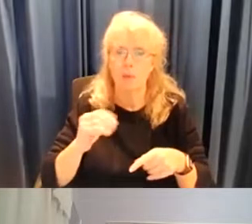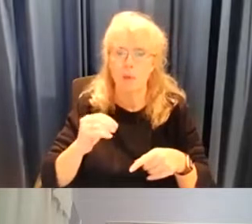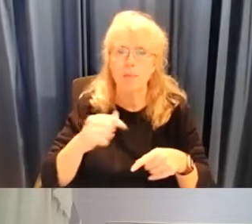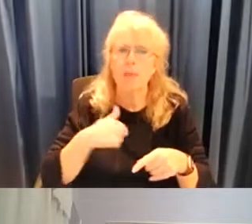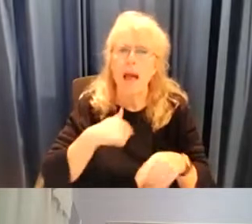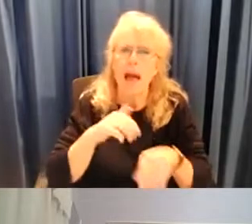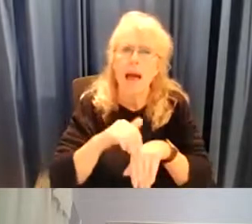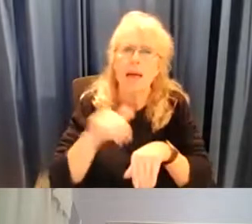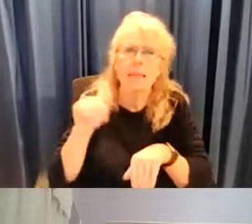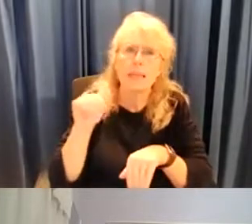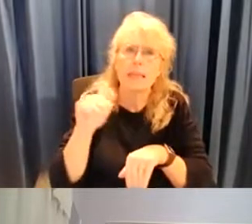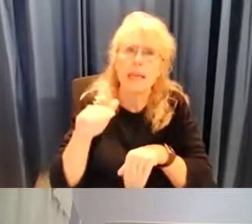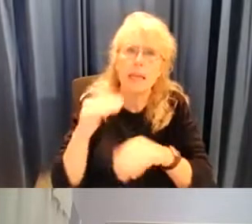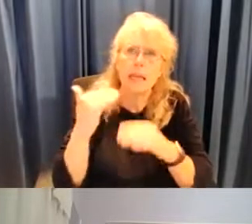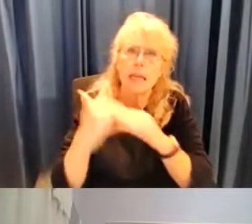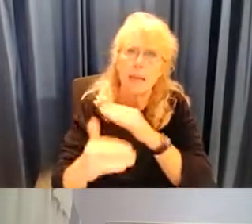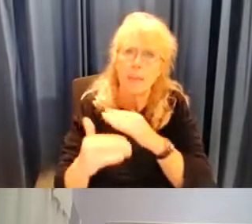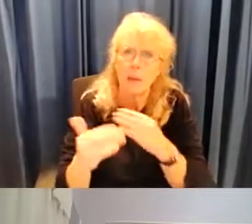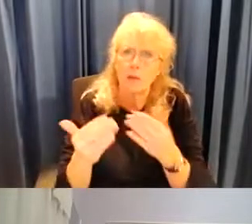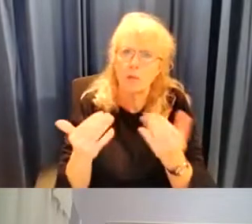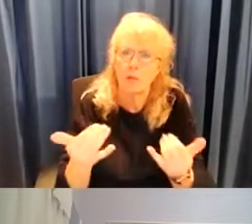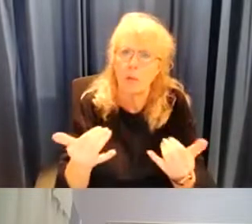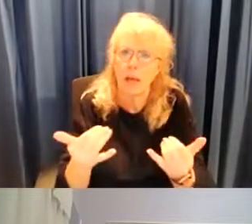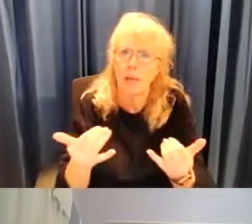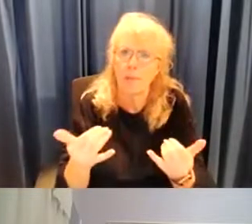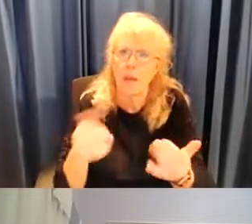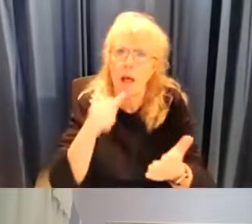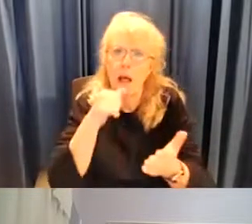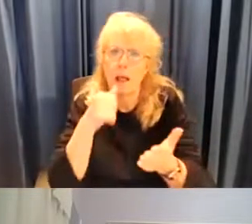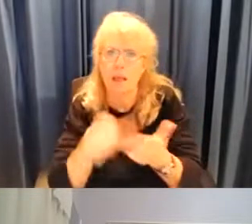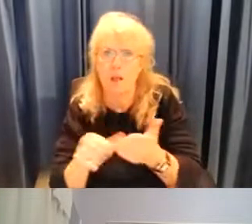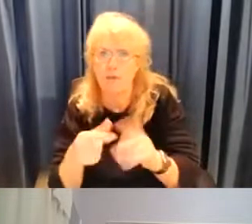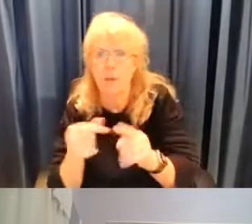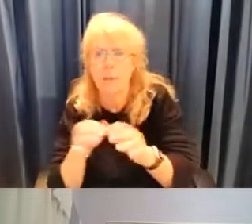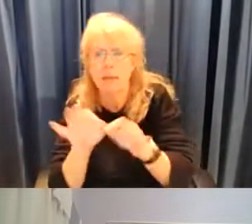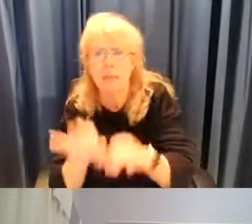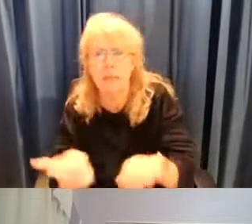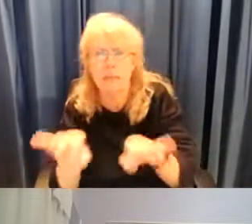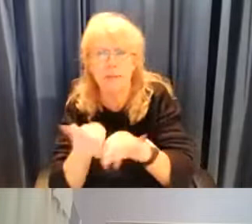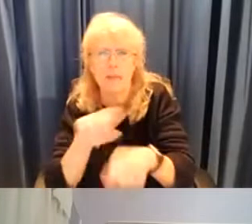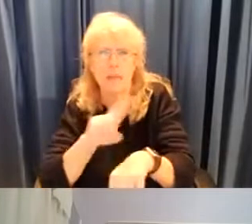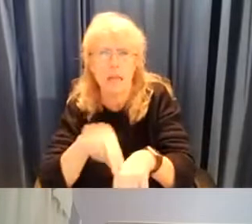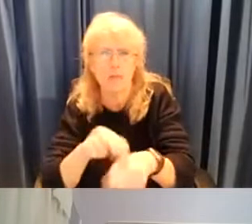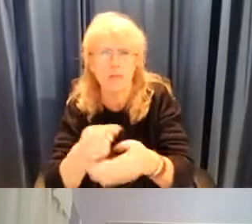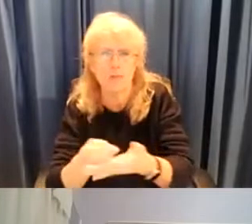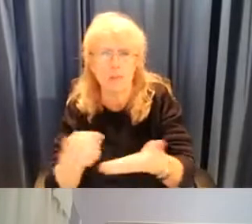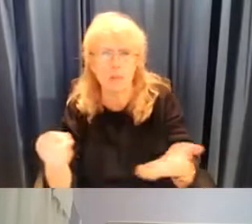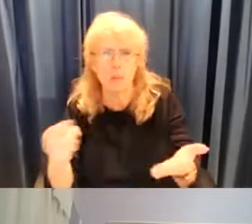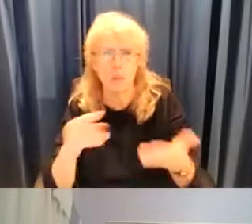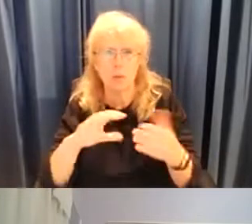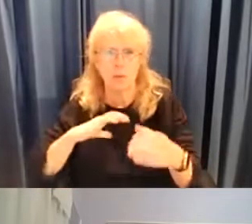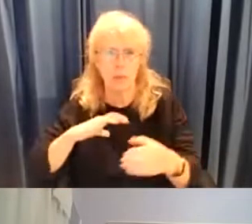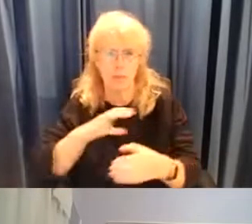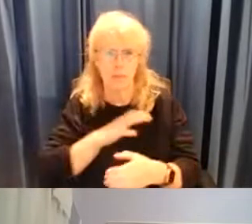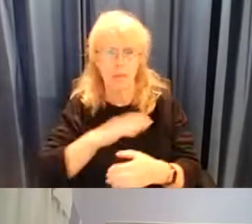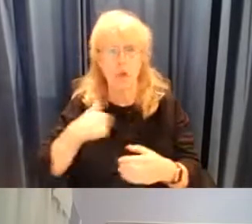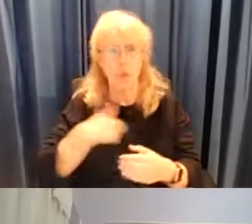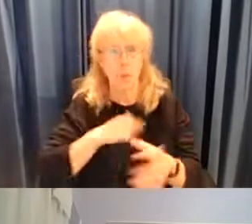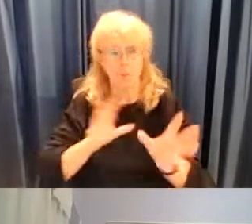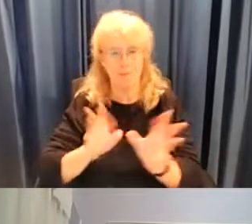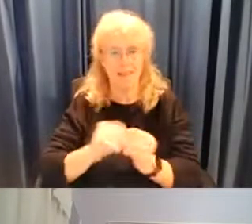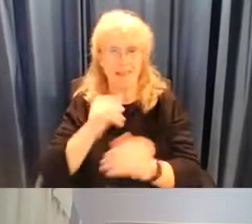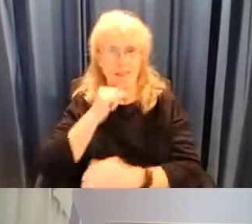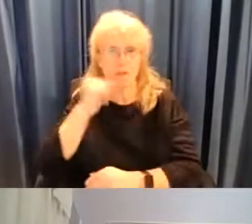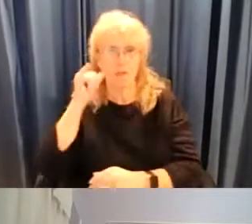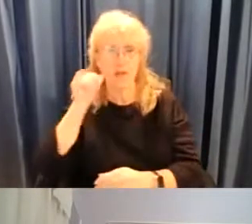an email earlier today with a letter from the Significant Natural Resources Committee. We met yesterday, and we're concerned about the budget.